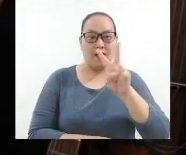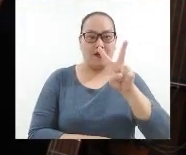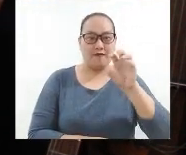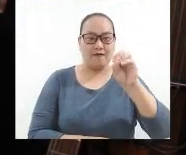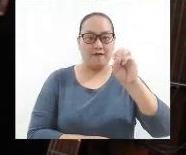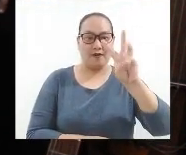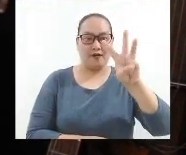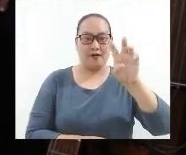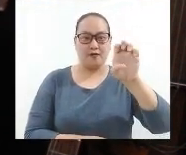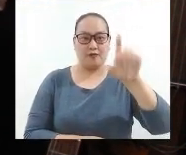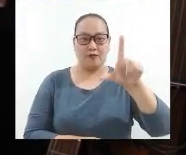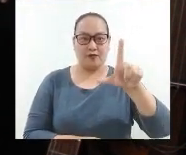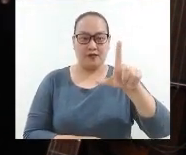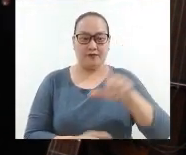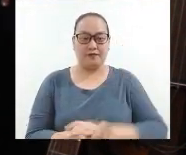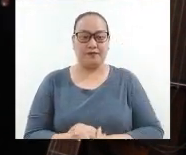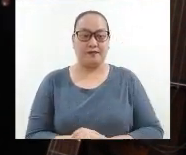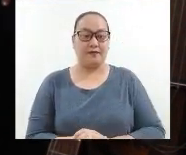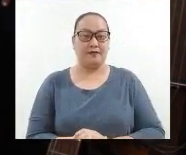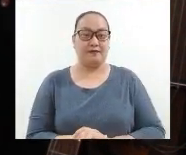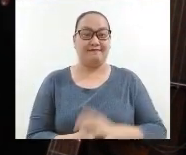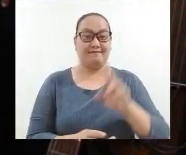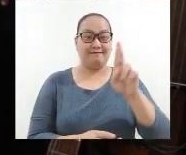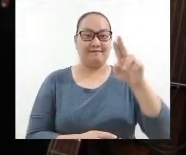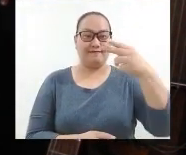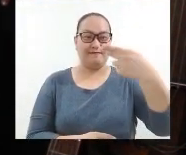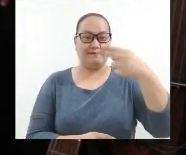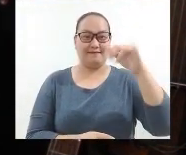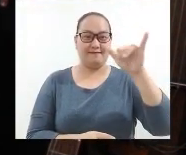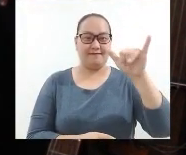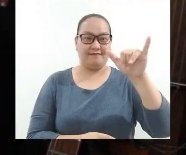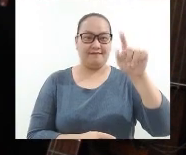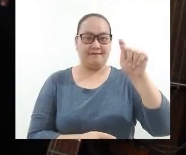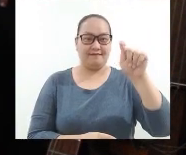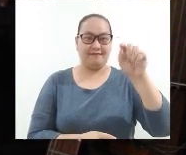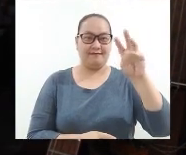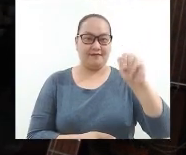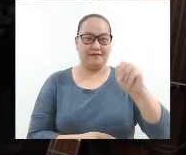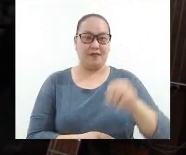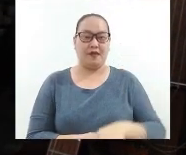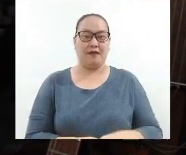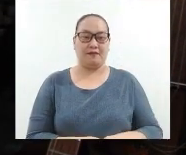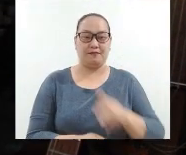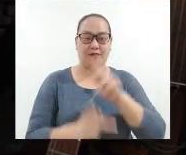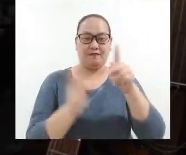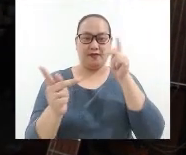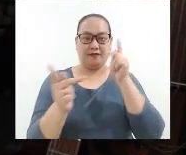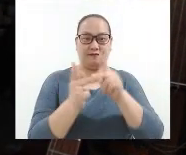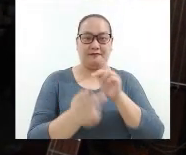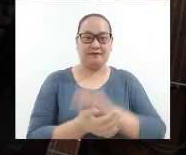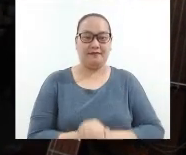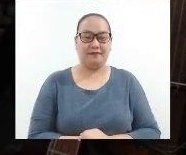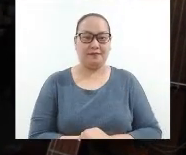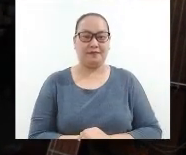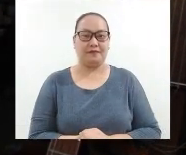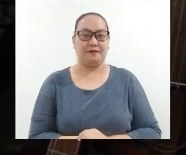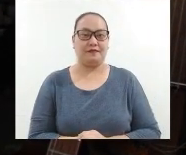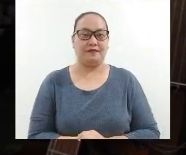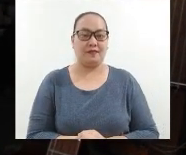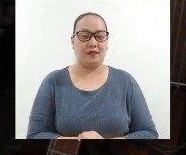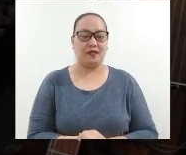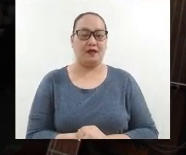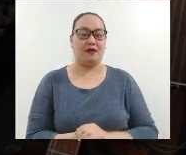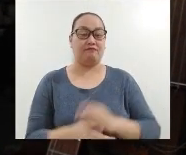It's rhythm. Perfect. Bravo. Going back, when these beats are